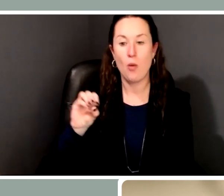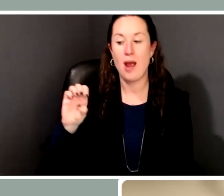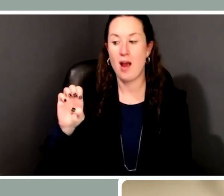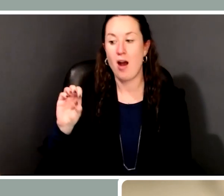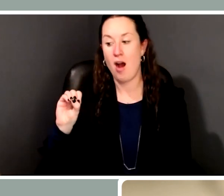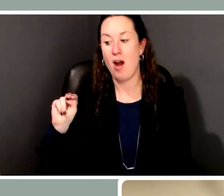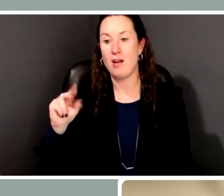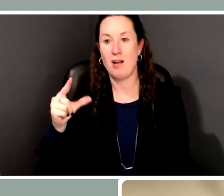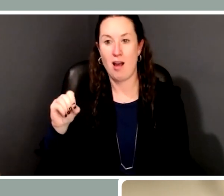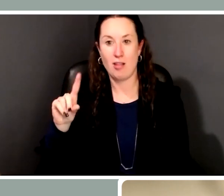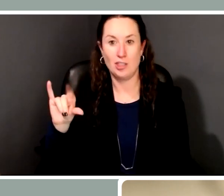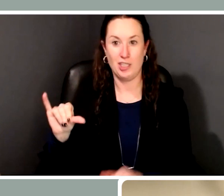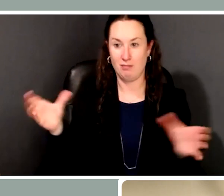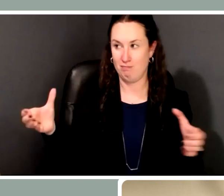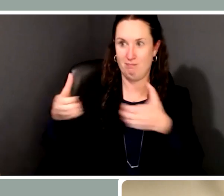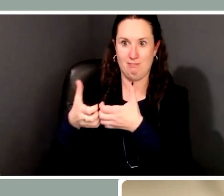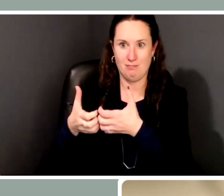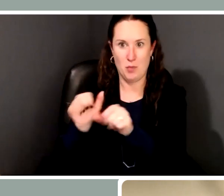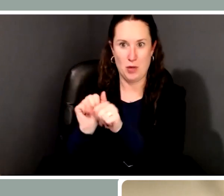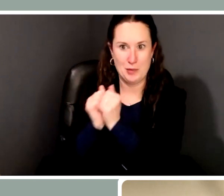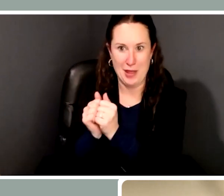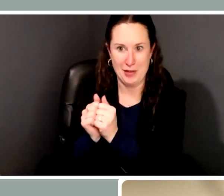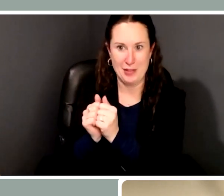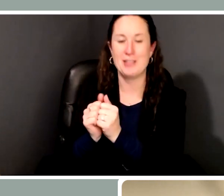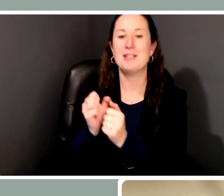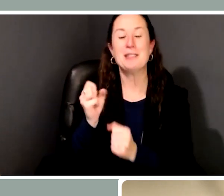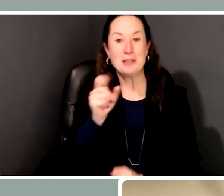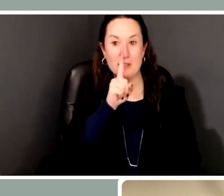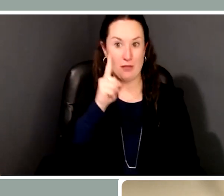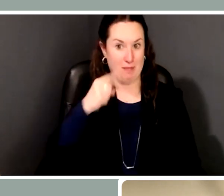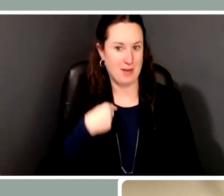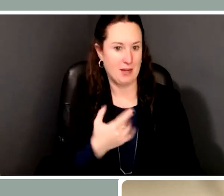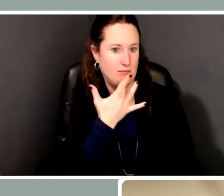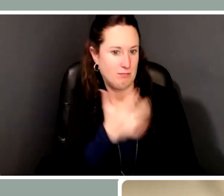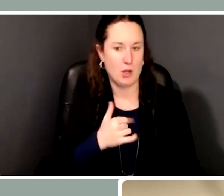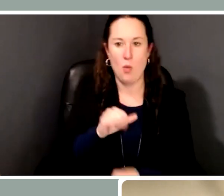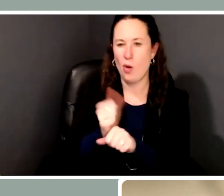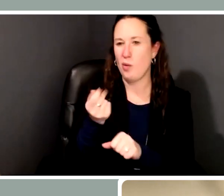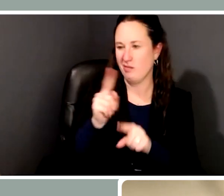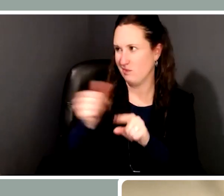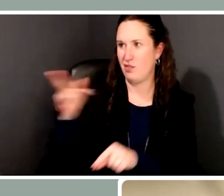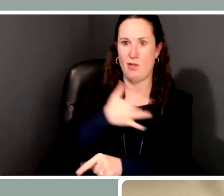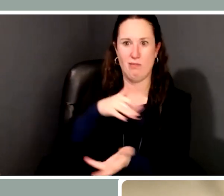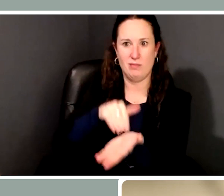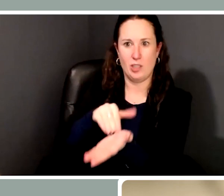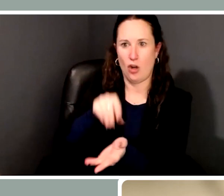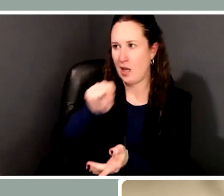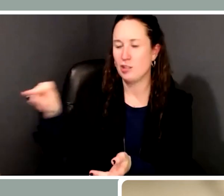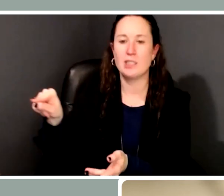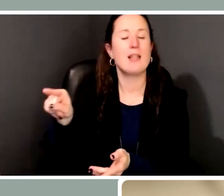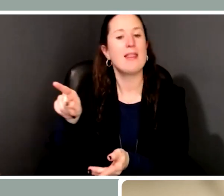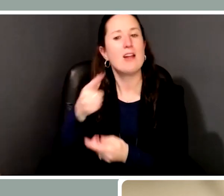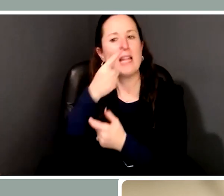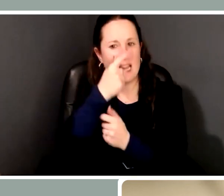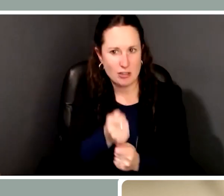And so I think that I have the luxury of working with a couple of cardiologists who really have an interest